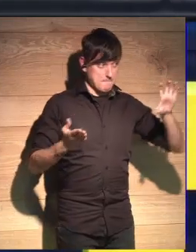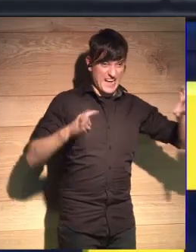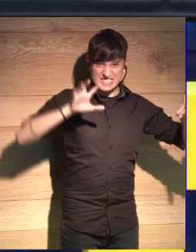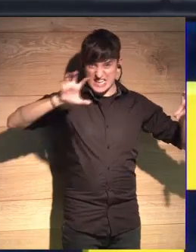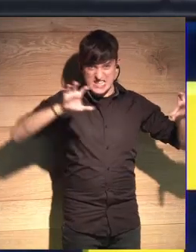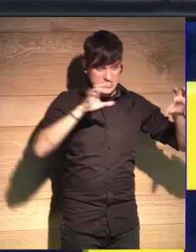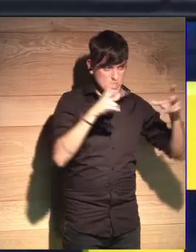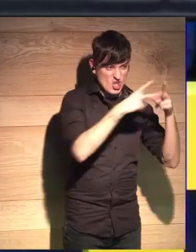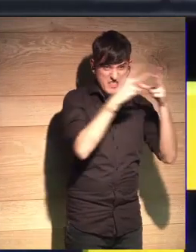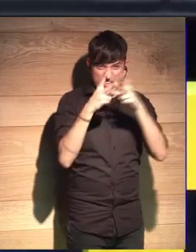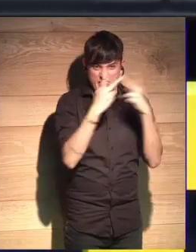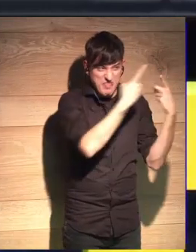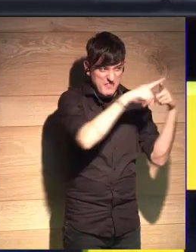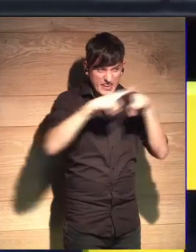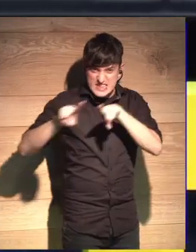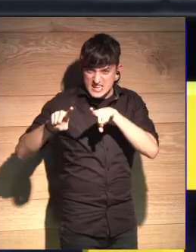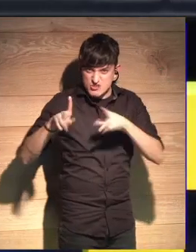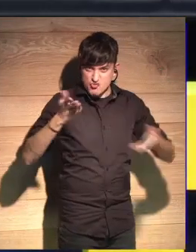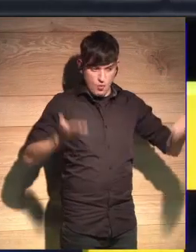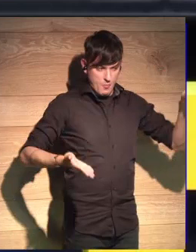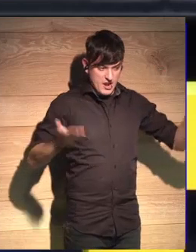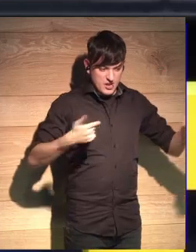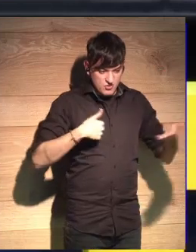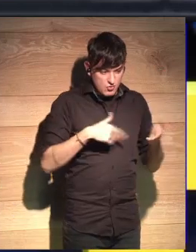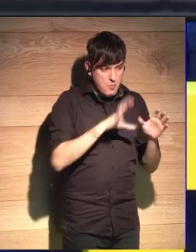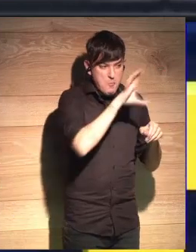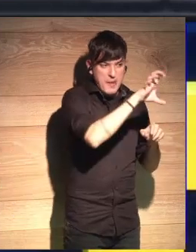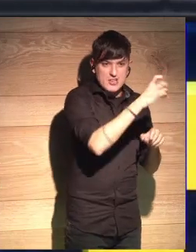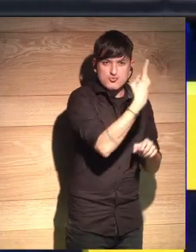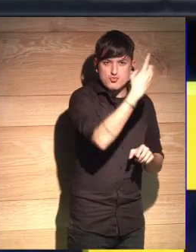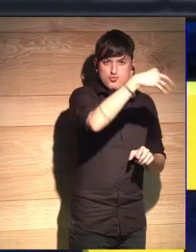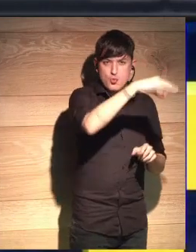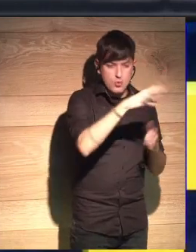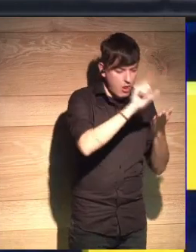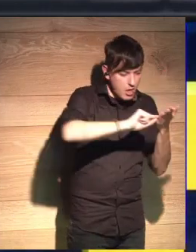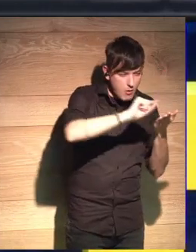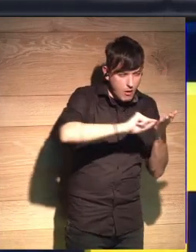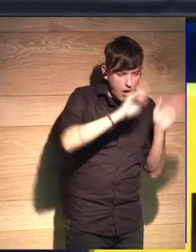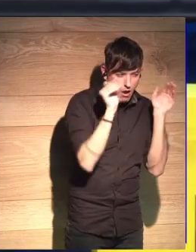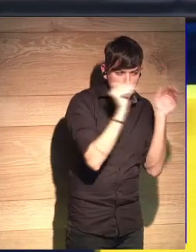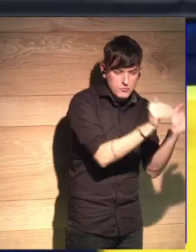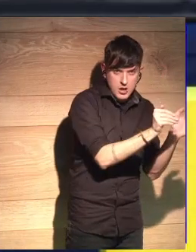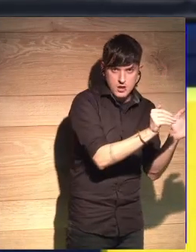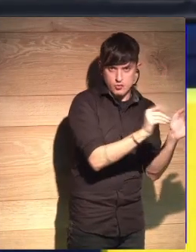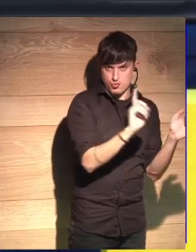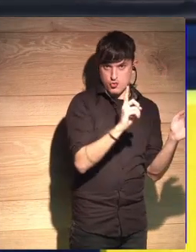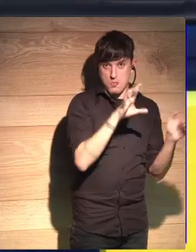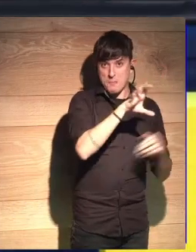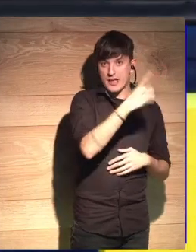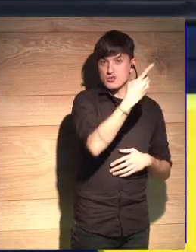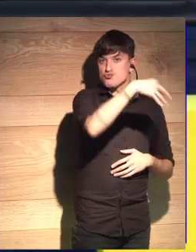societies. Instead of writing a whole book about one country, I don't write books about just Spain. I write